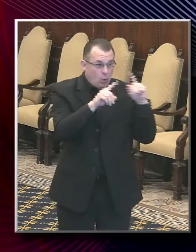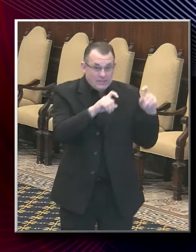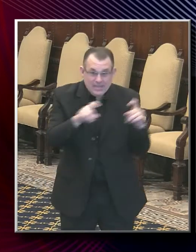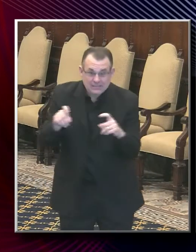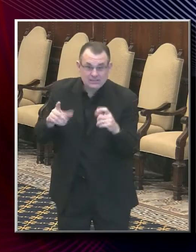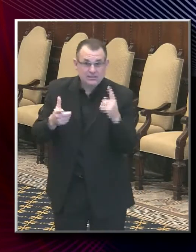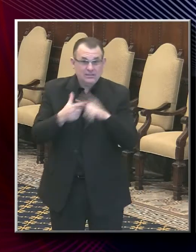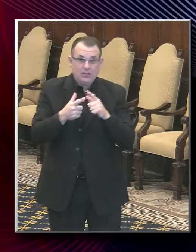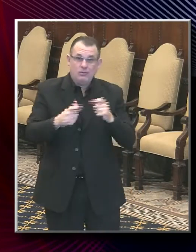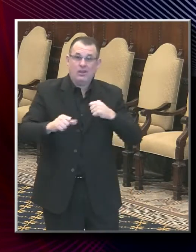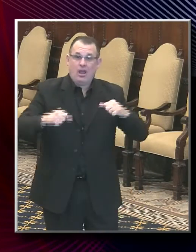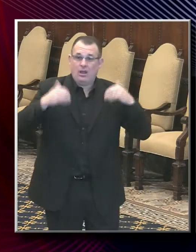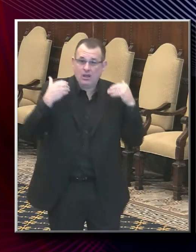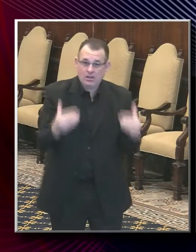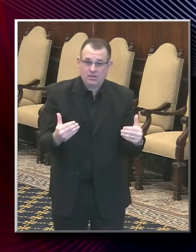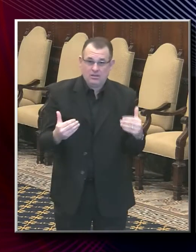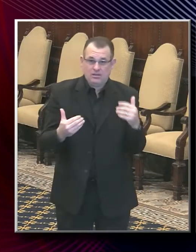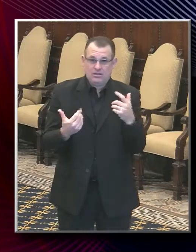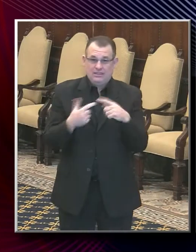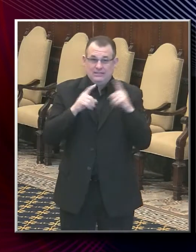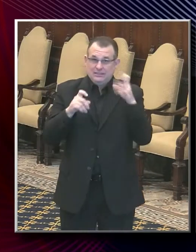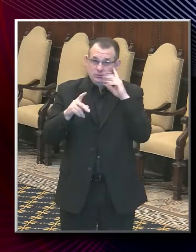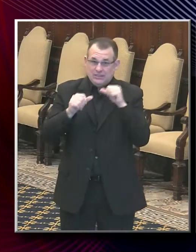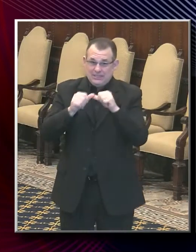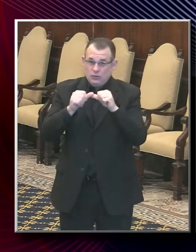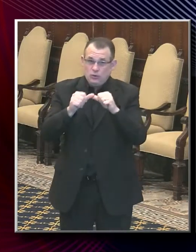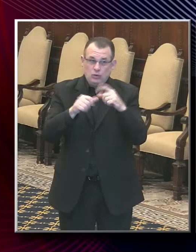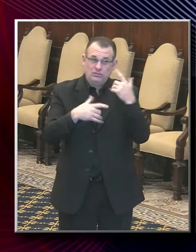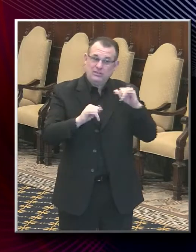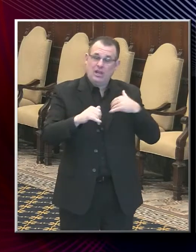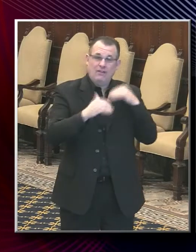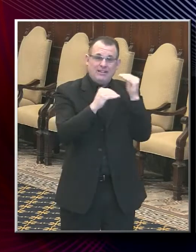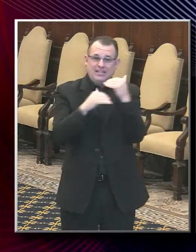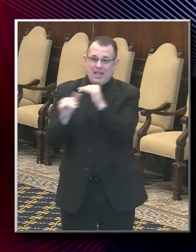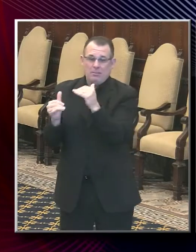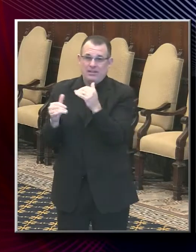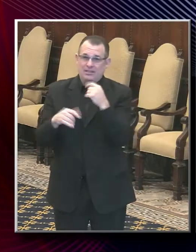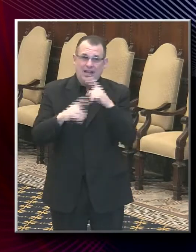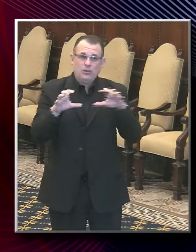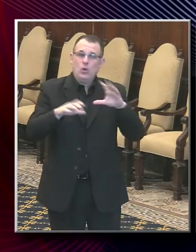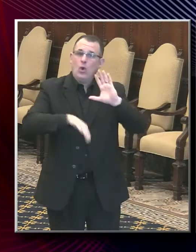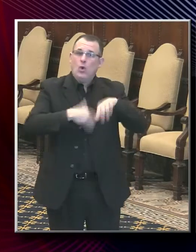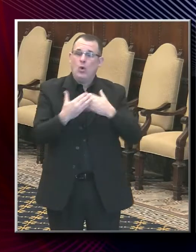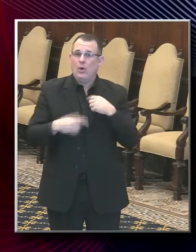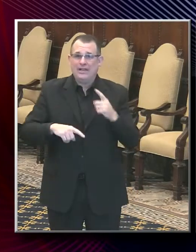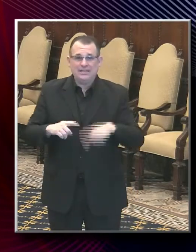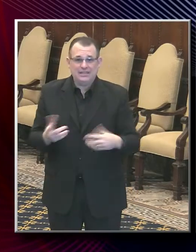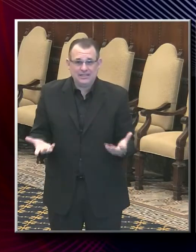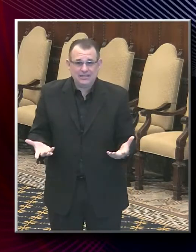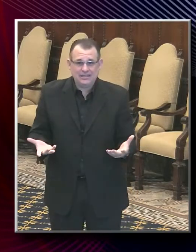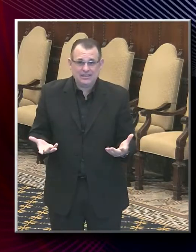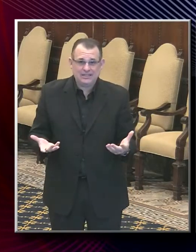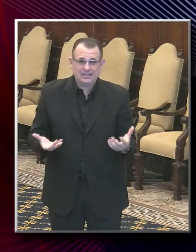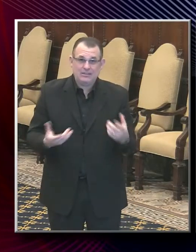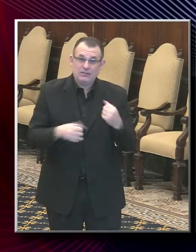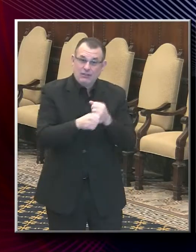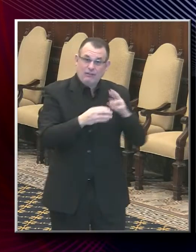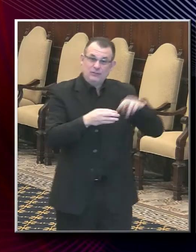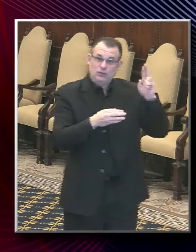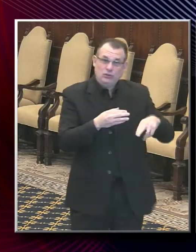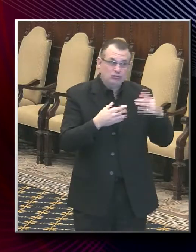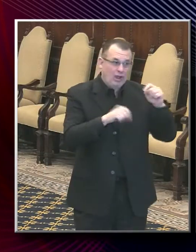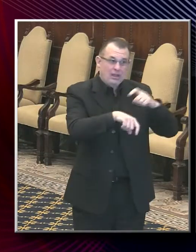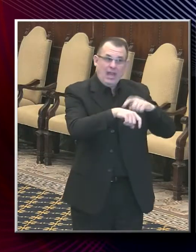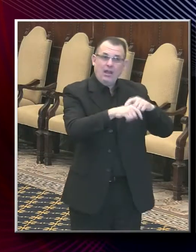Philadelphia will be limited. Now, also, we would very much like to shorten the length of time it takes to get a result. We want more